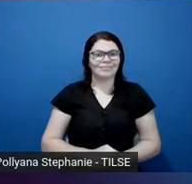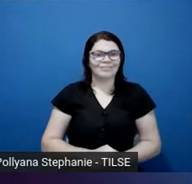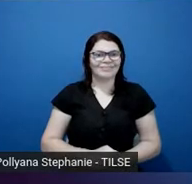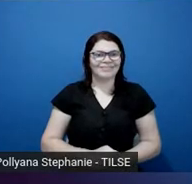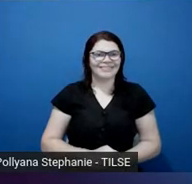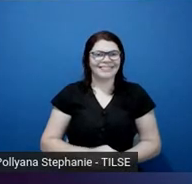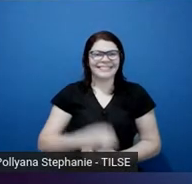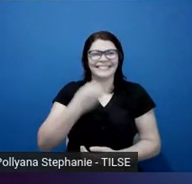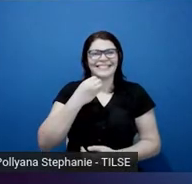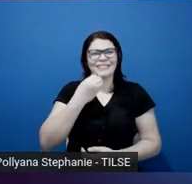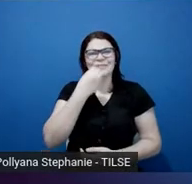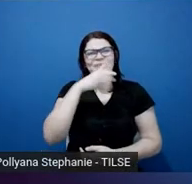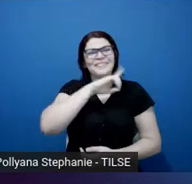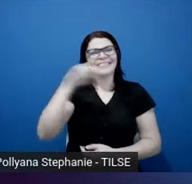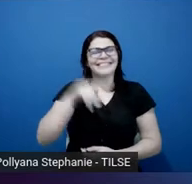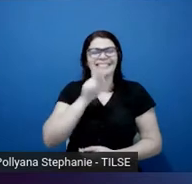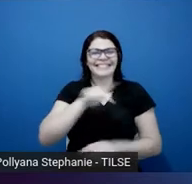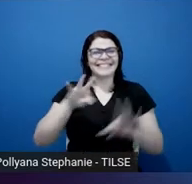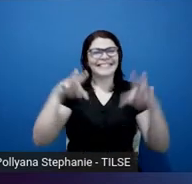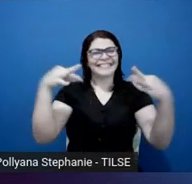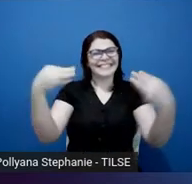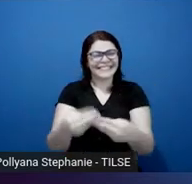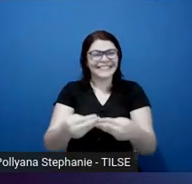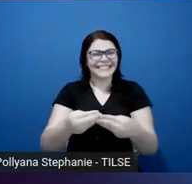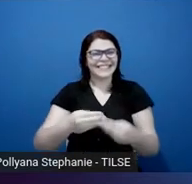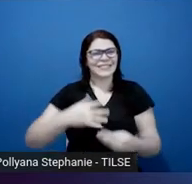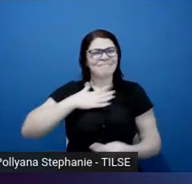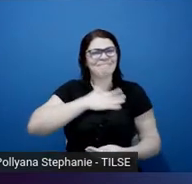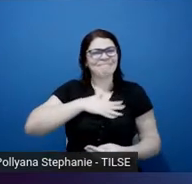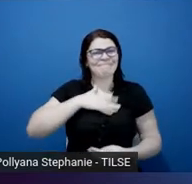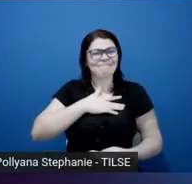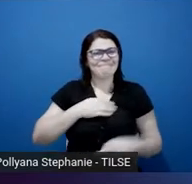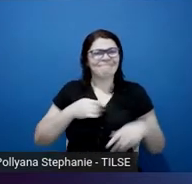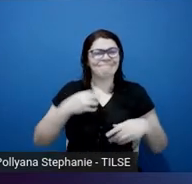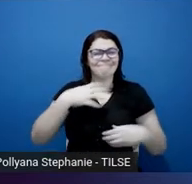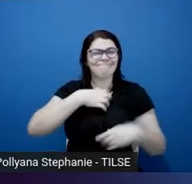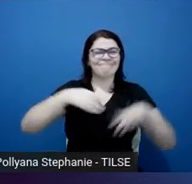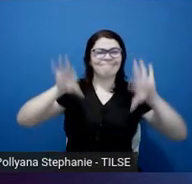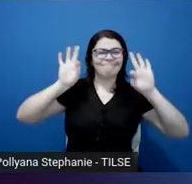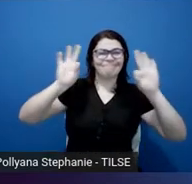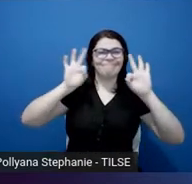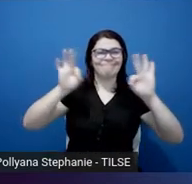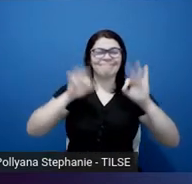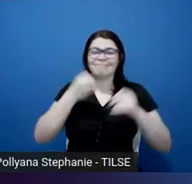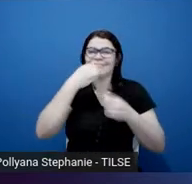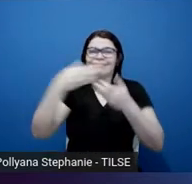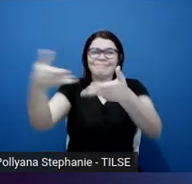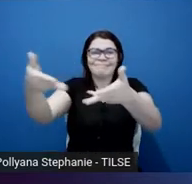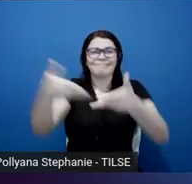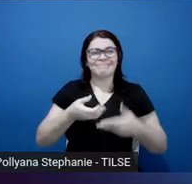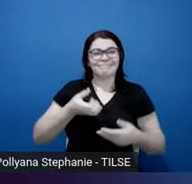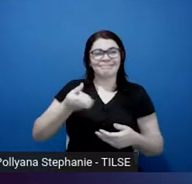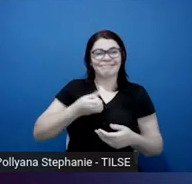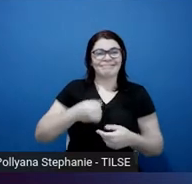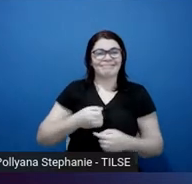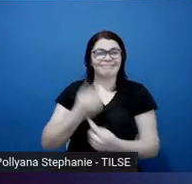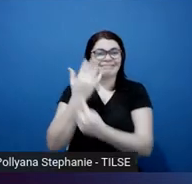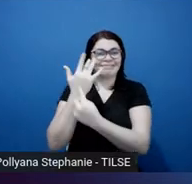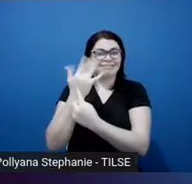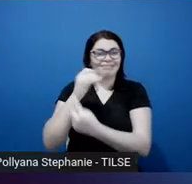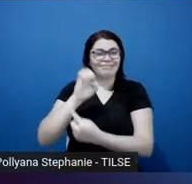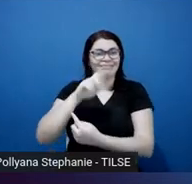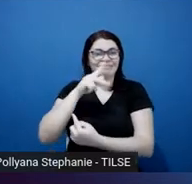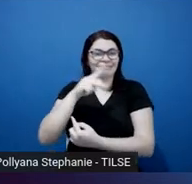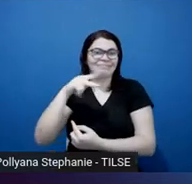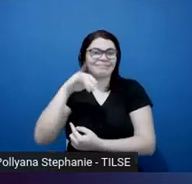Good morning, teachers. It's a pleasure and a great honor to welcome you all to the 6th EPPI, Encontro